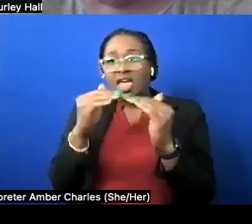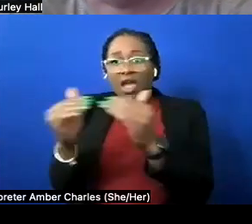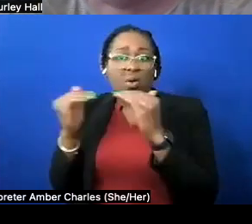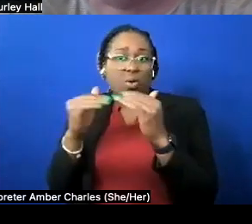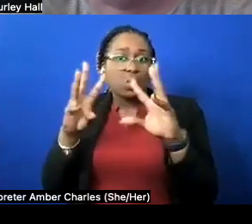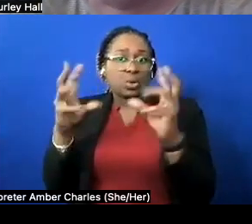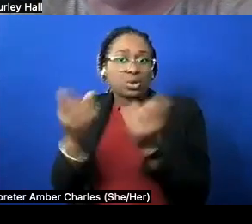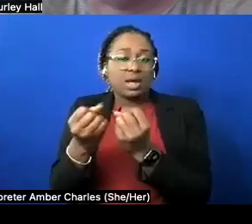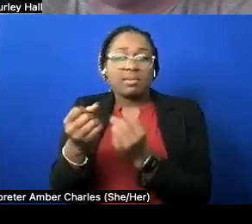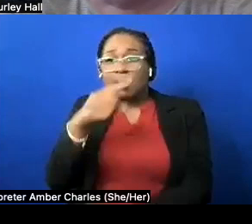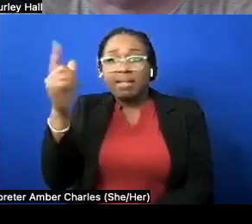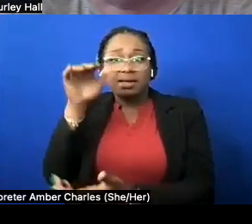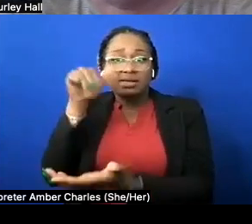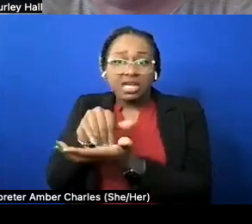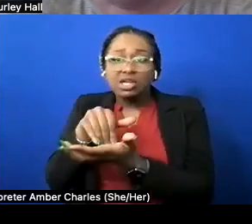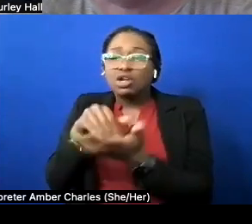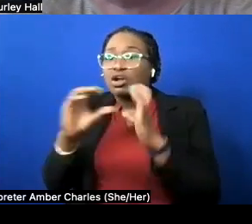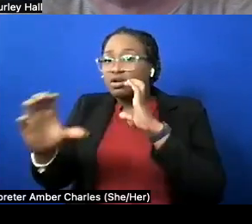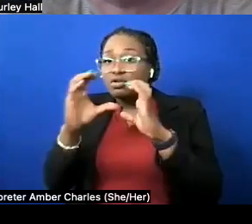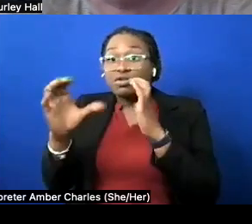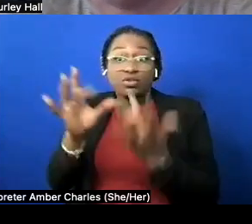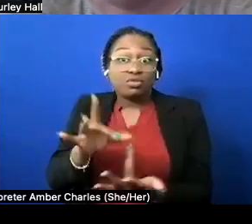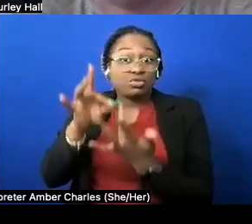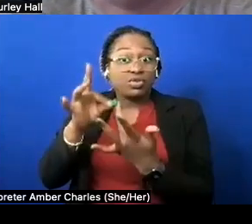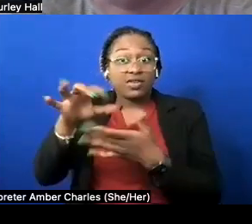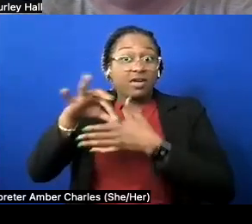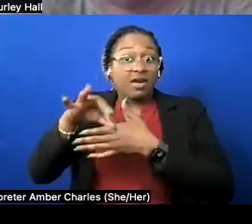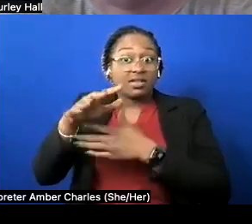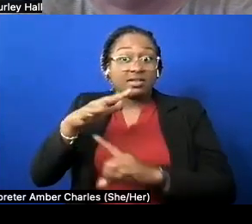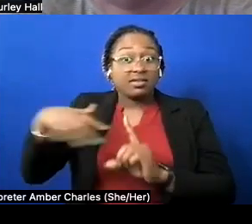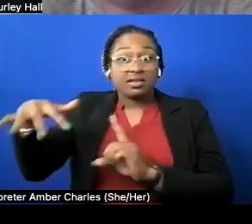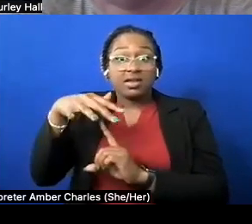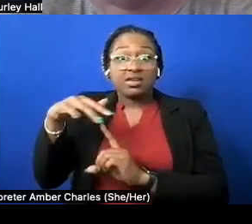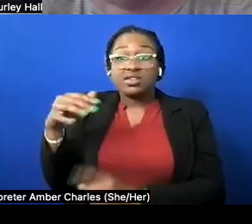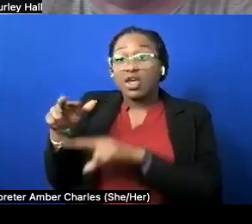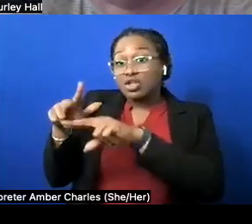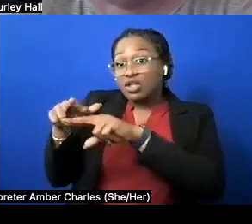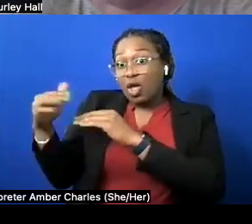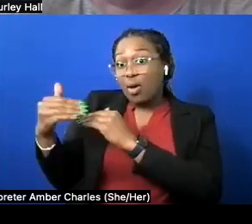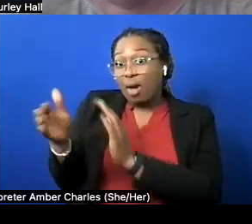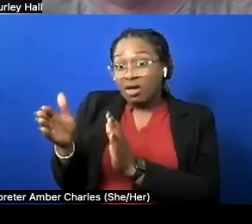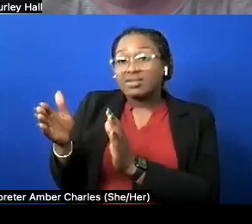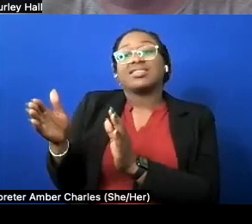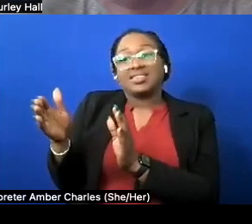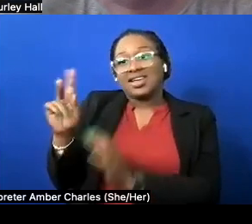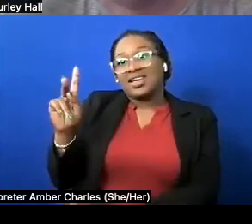Black-centered conversations, and her exclusive content space, The Salt Box, Kimberley